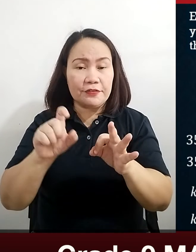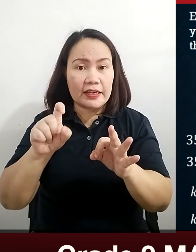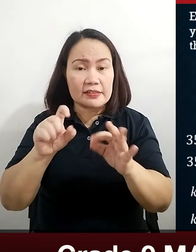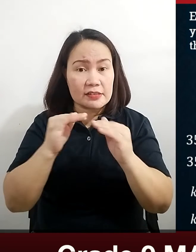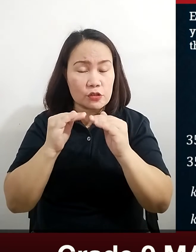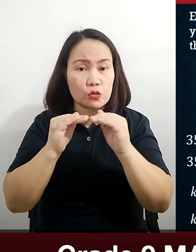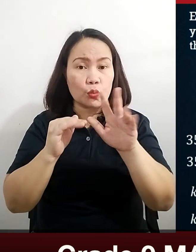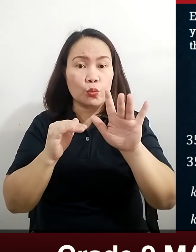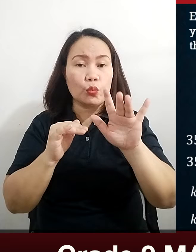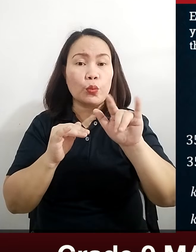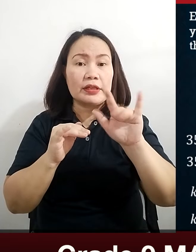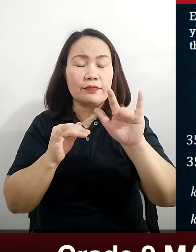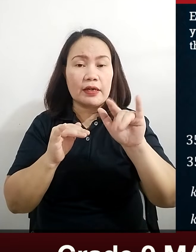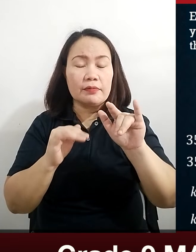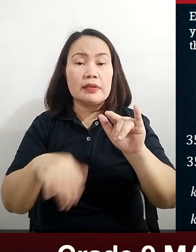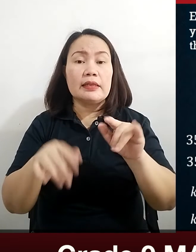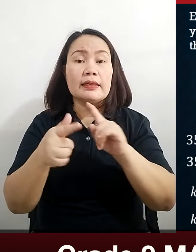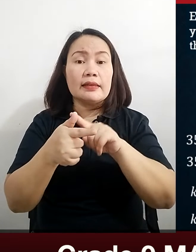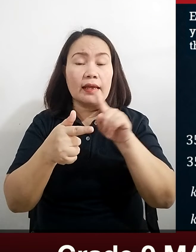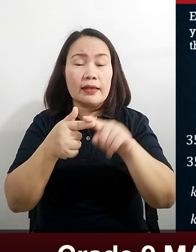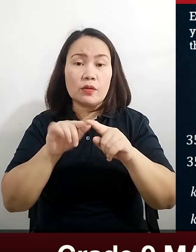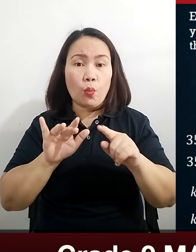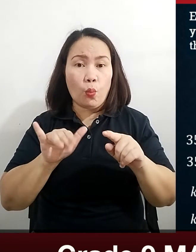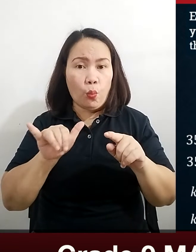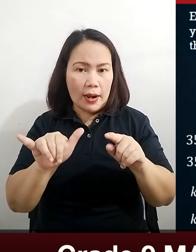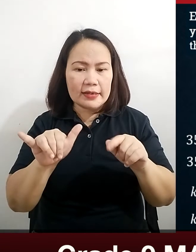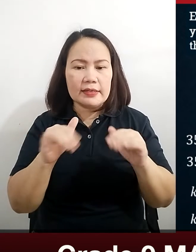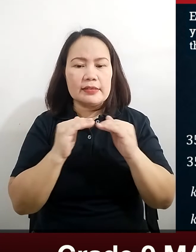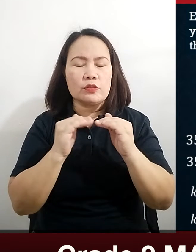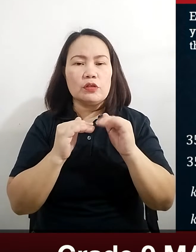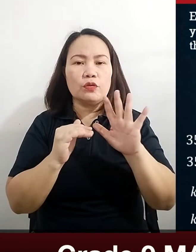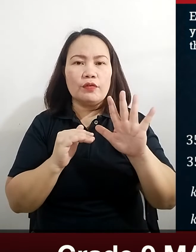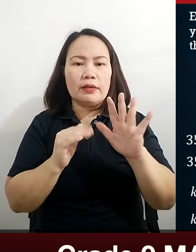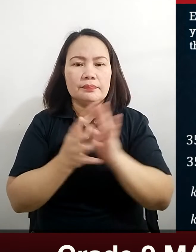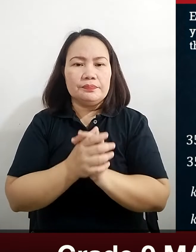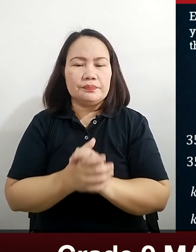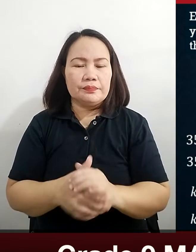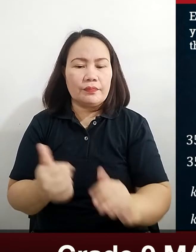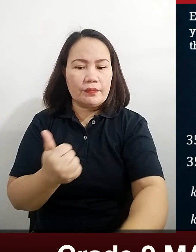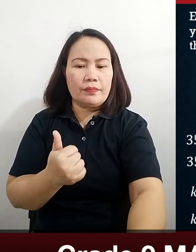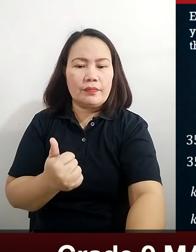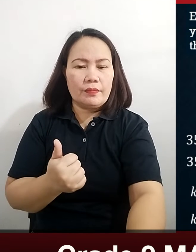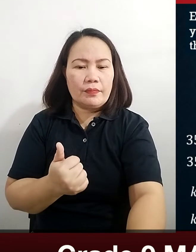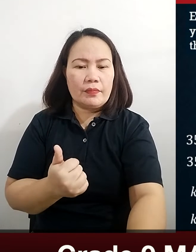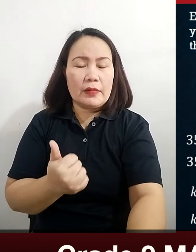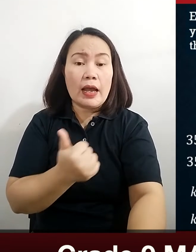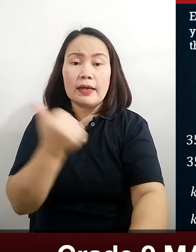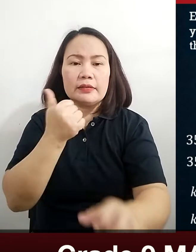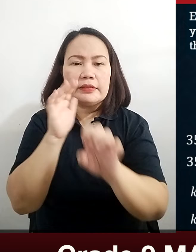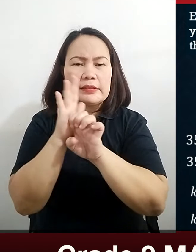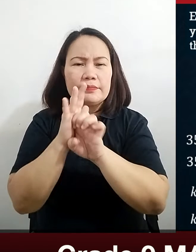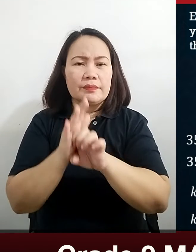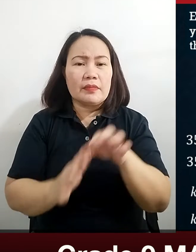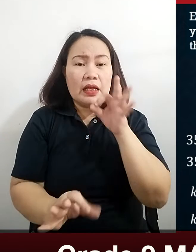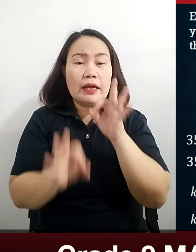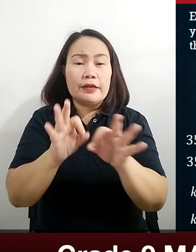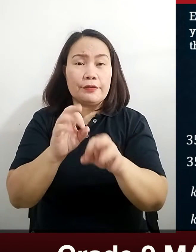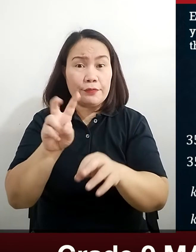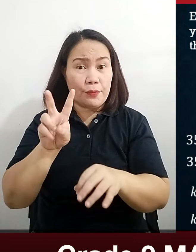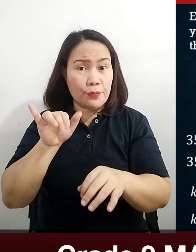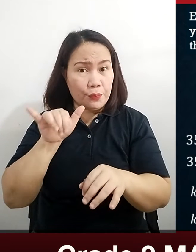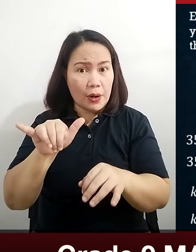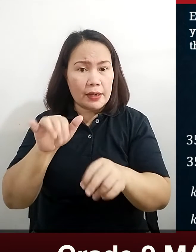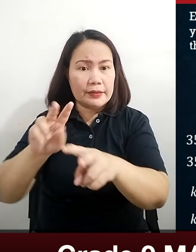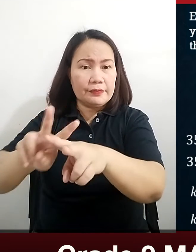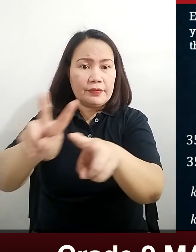ang x is 25, y is equal to 5. Another example, if y varies